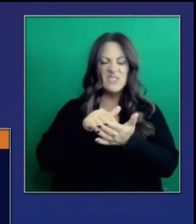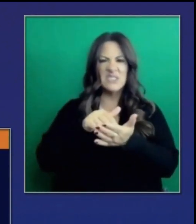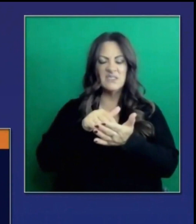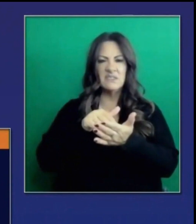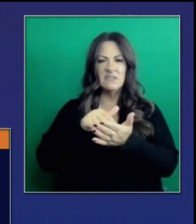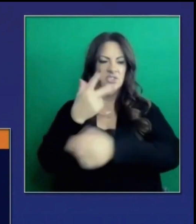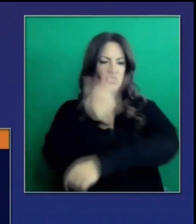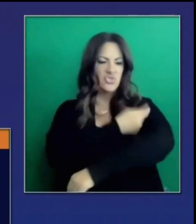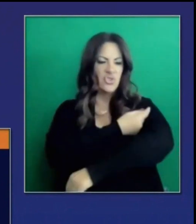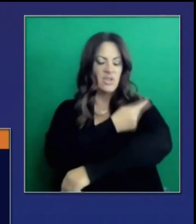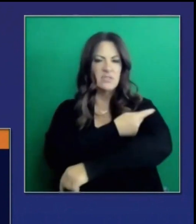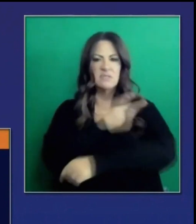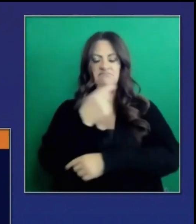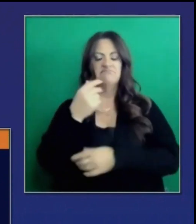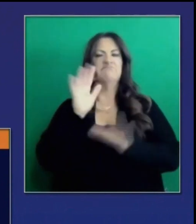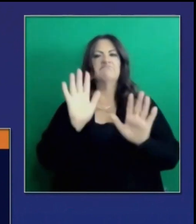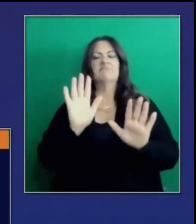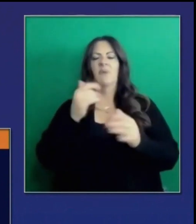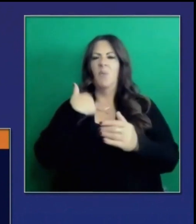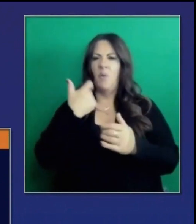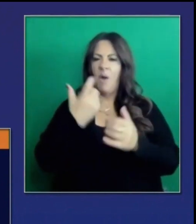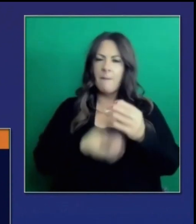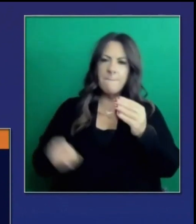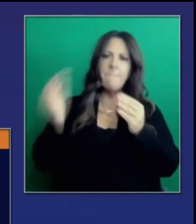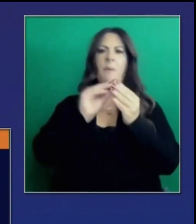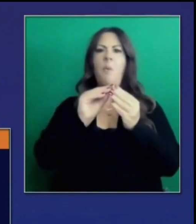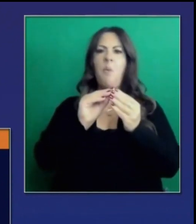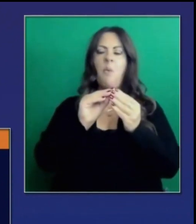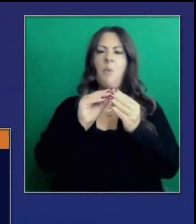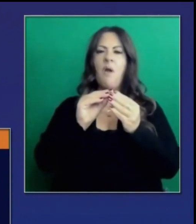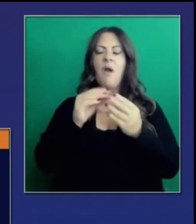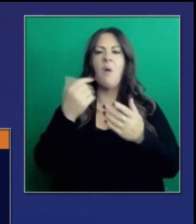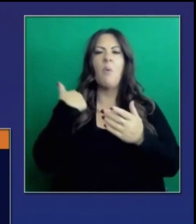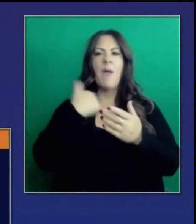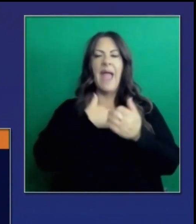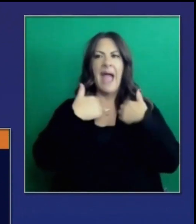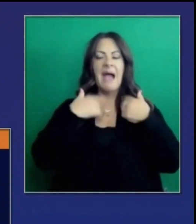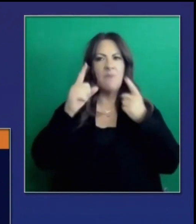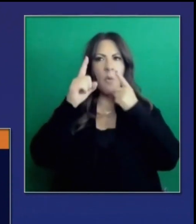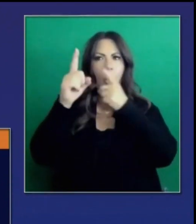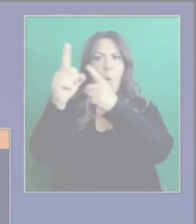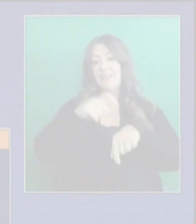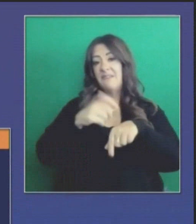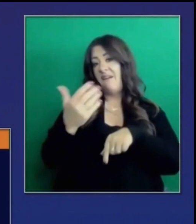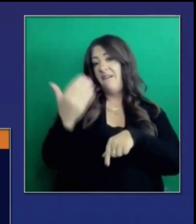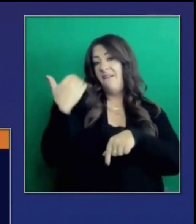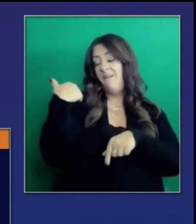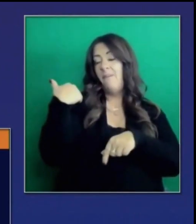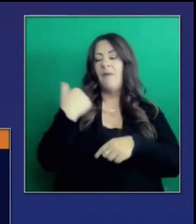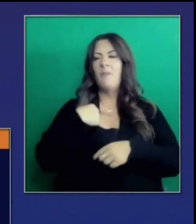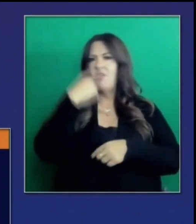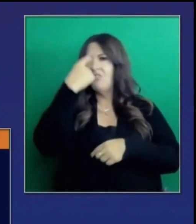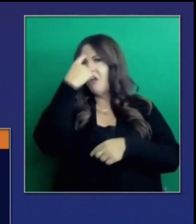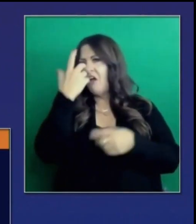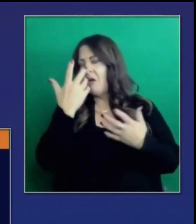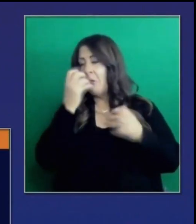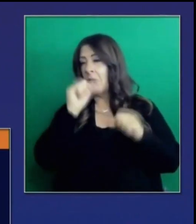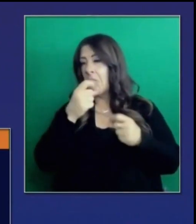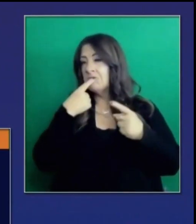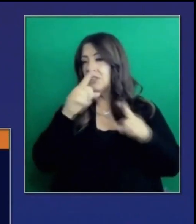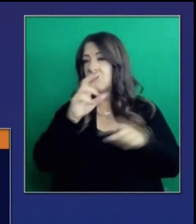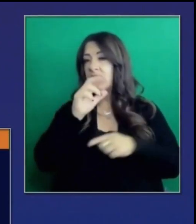date and achieving nearly triple the rate of administering the COVID-19 vaccine since early